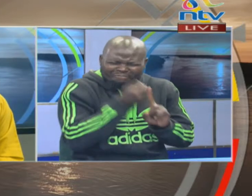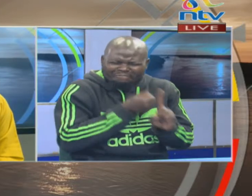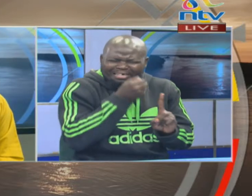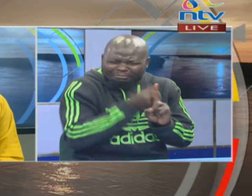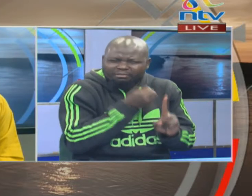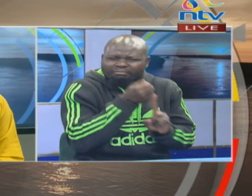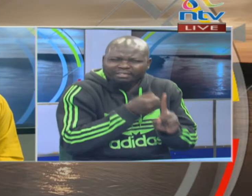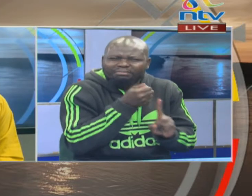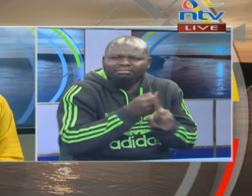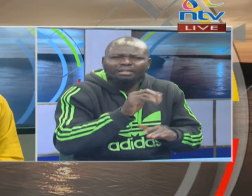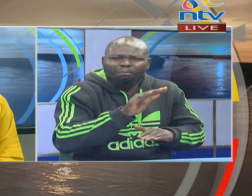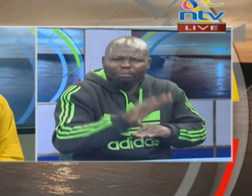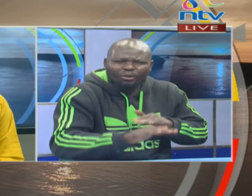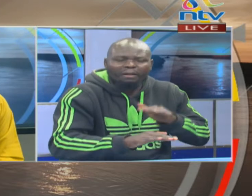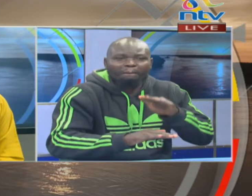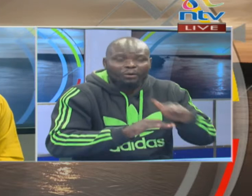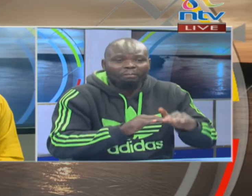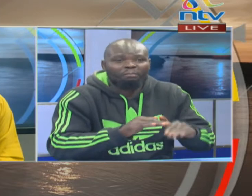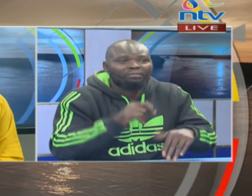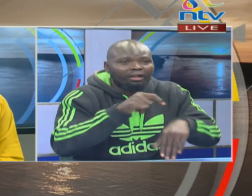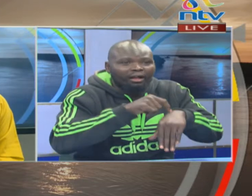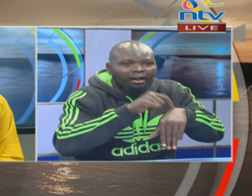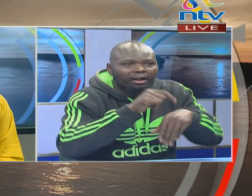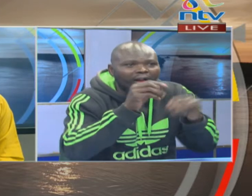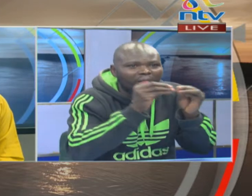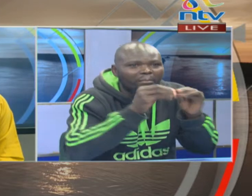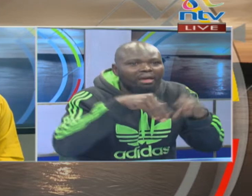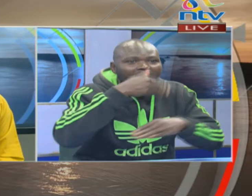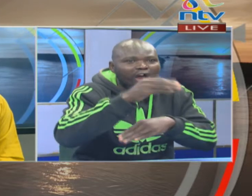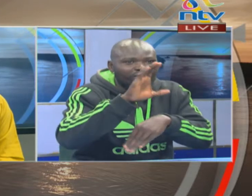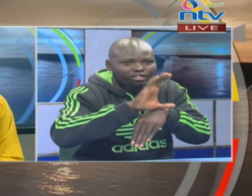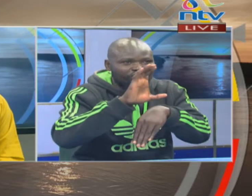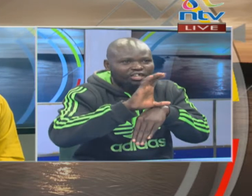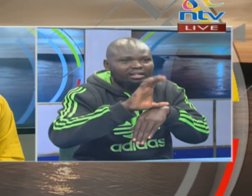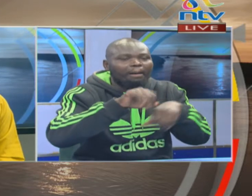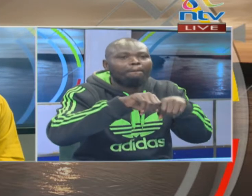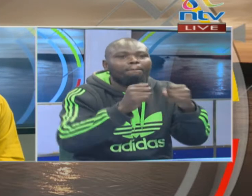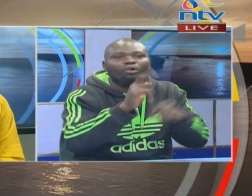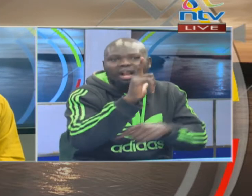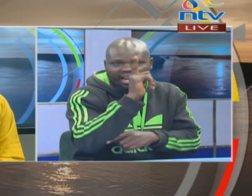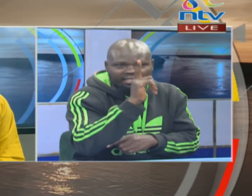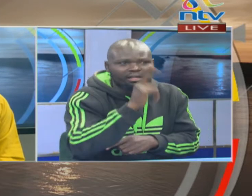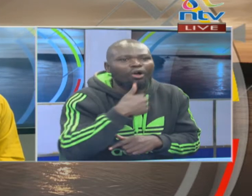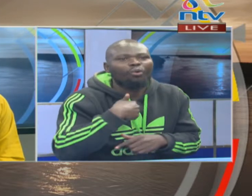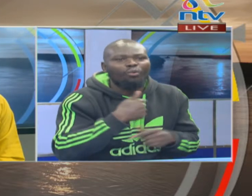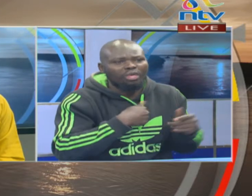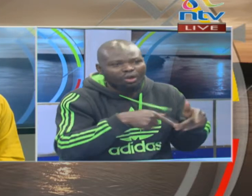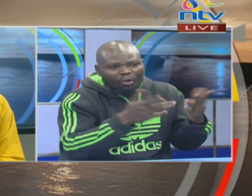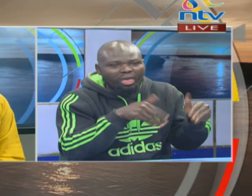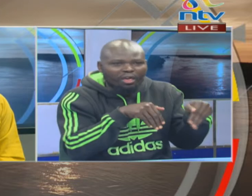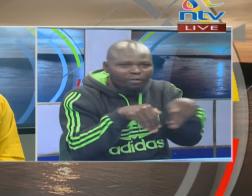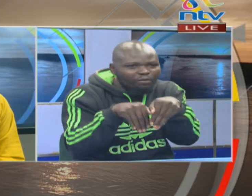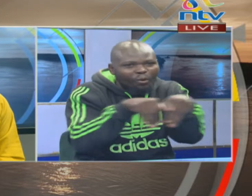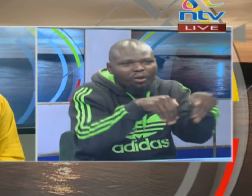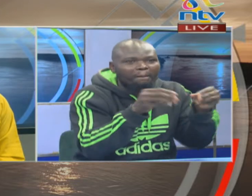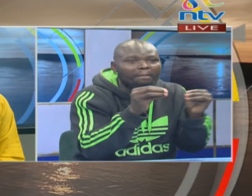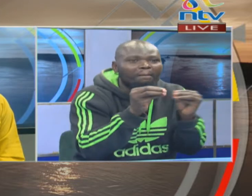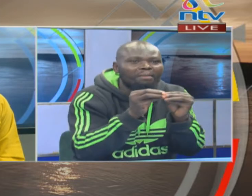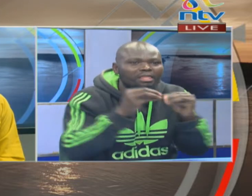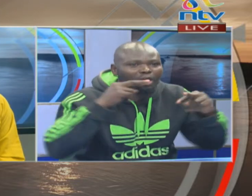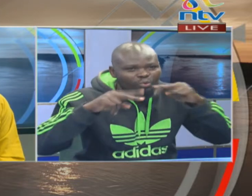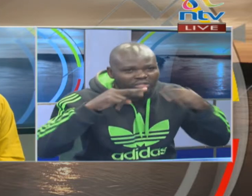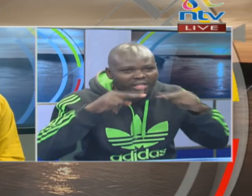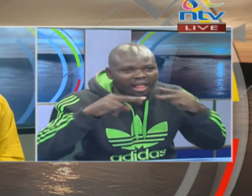have another girlfriend, but slowly I moved with her in the church,